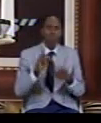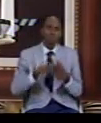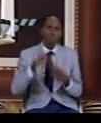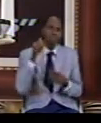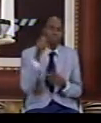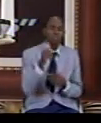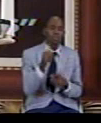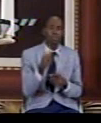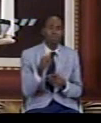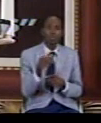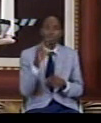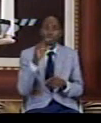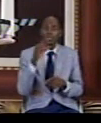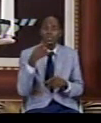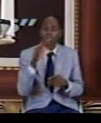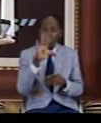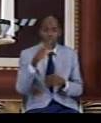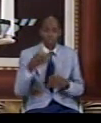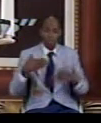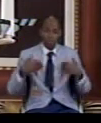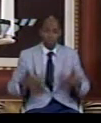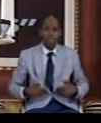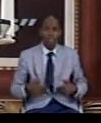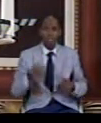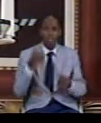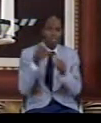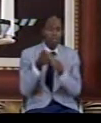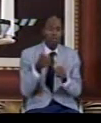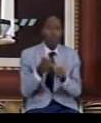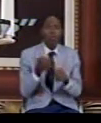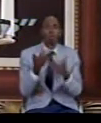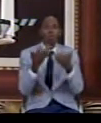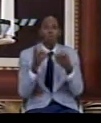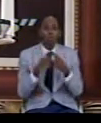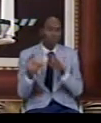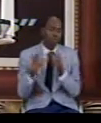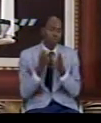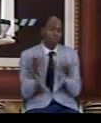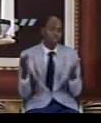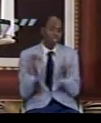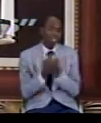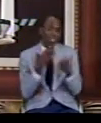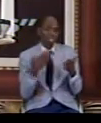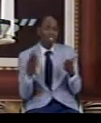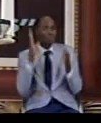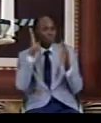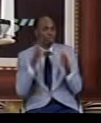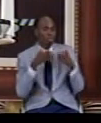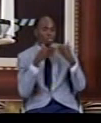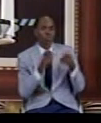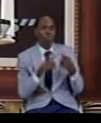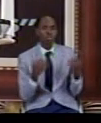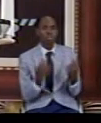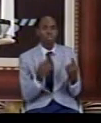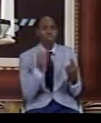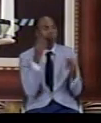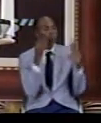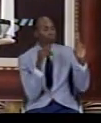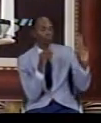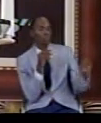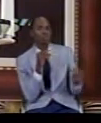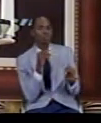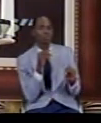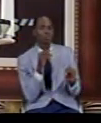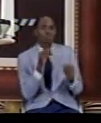Self wants you to do this, and that thing will get you into sin. You say no. Self wants you